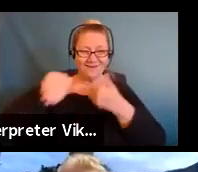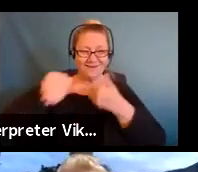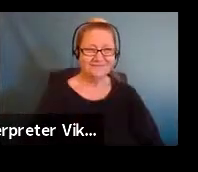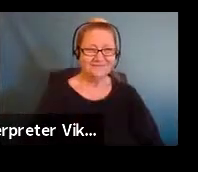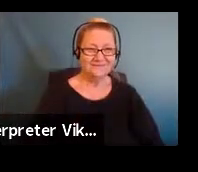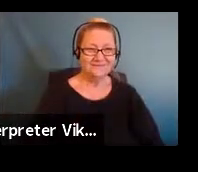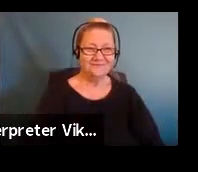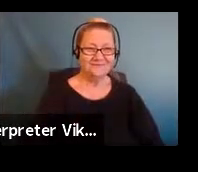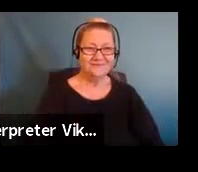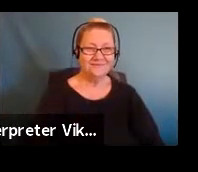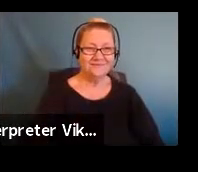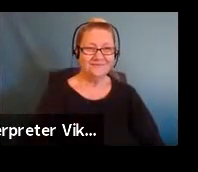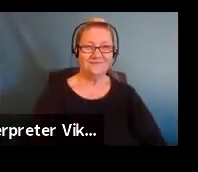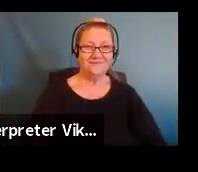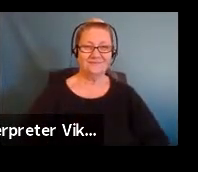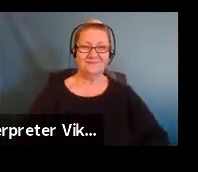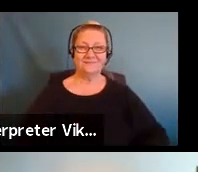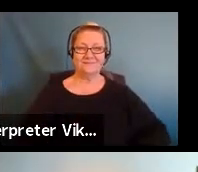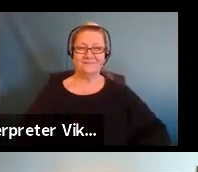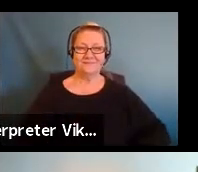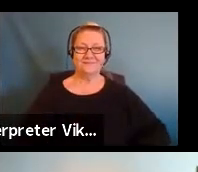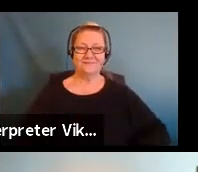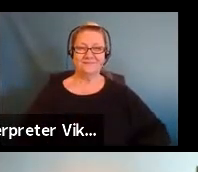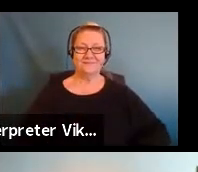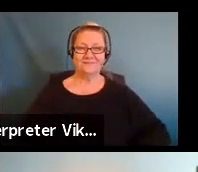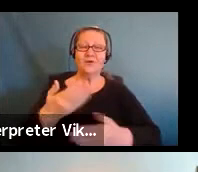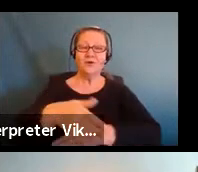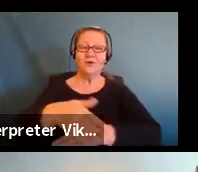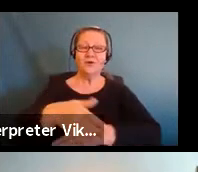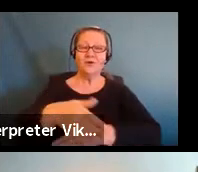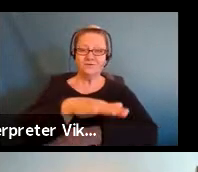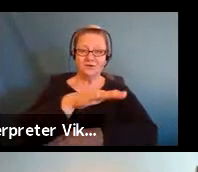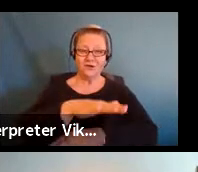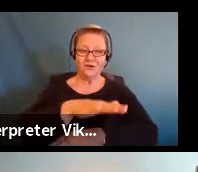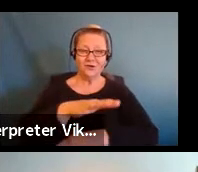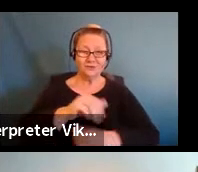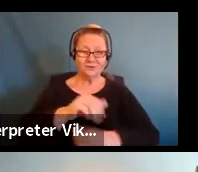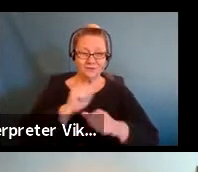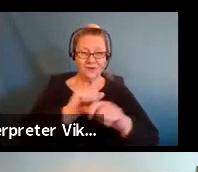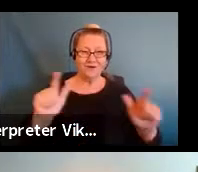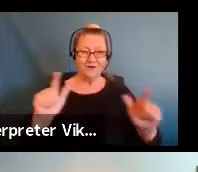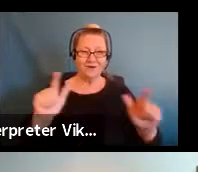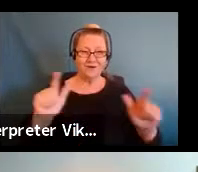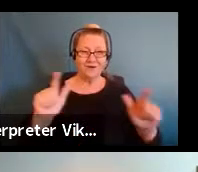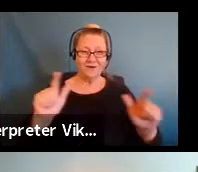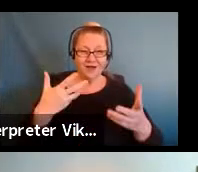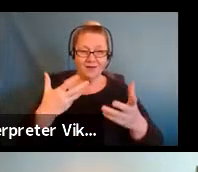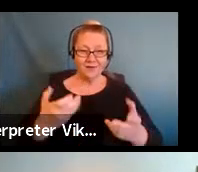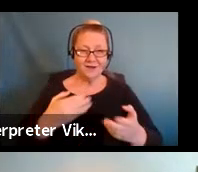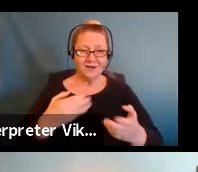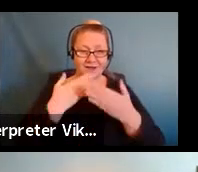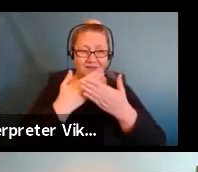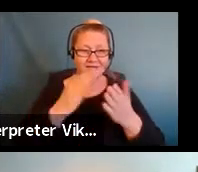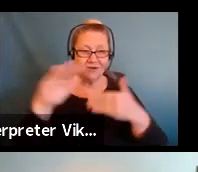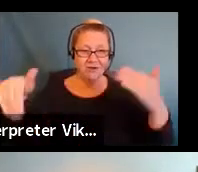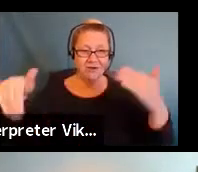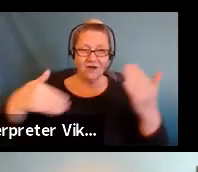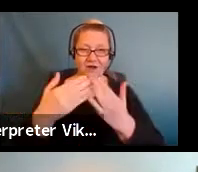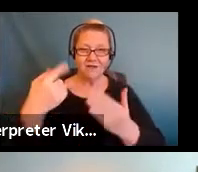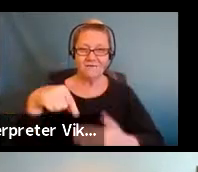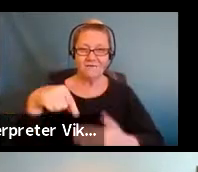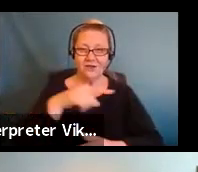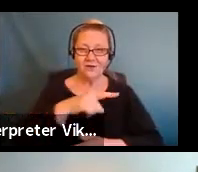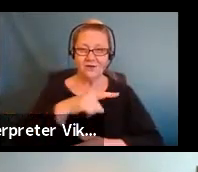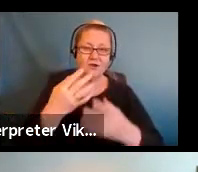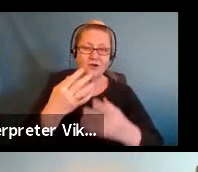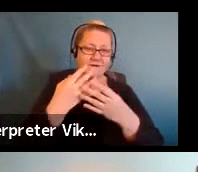Great. Good afternoon, everyone. I will just do a quick kickoff. Just want to, again, thank all of you for your valuable time and